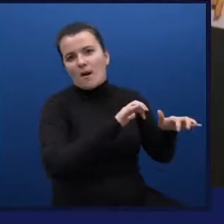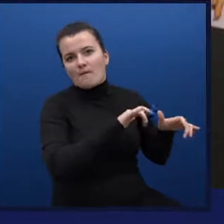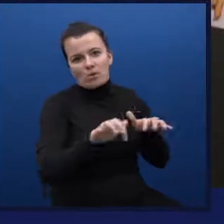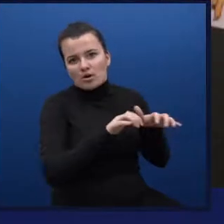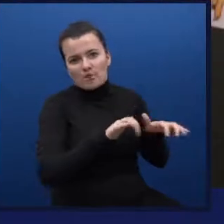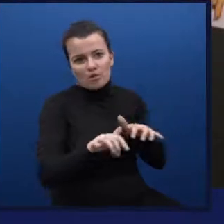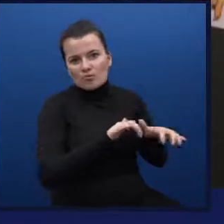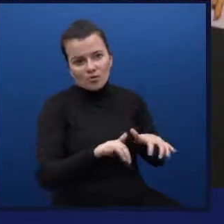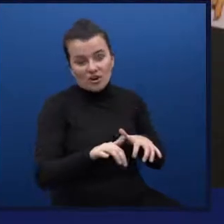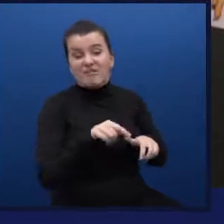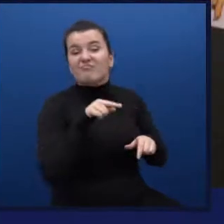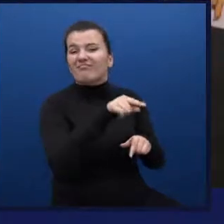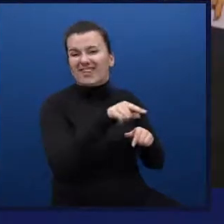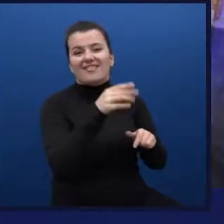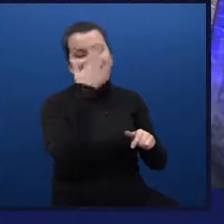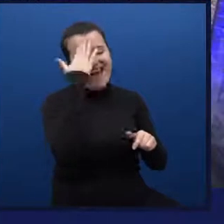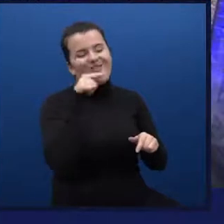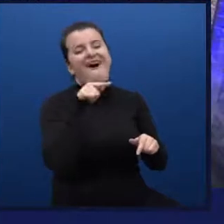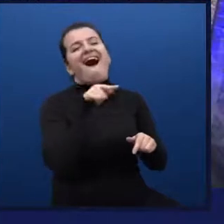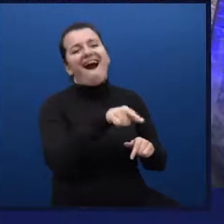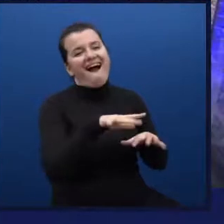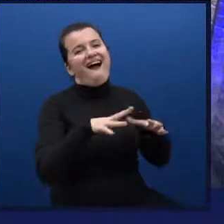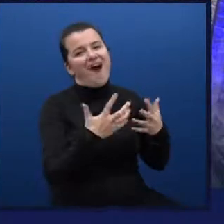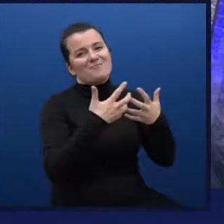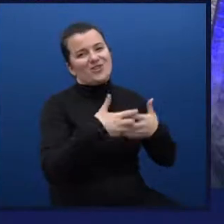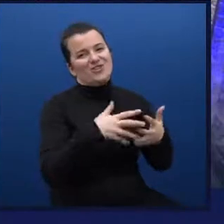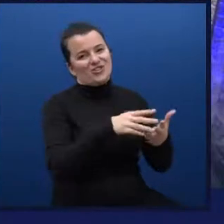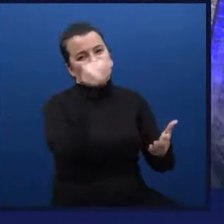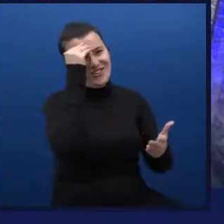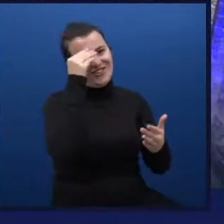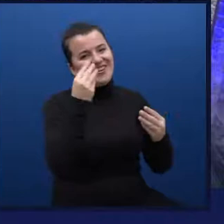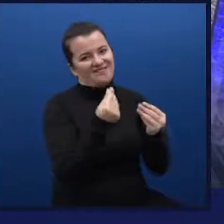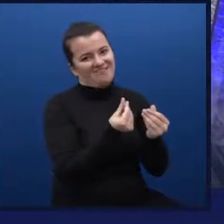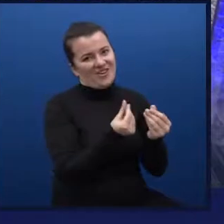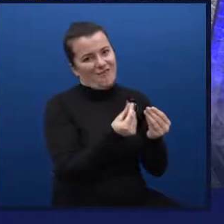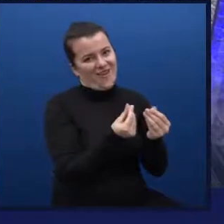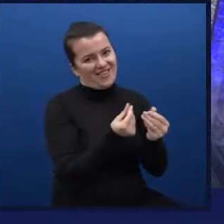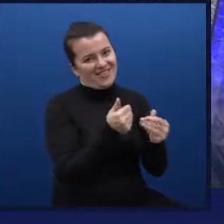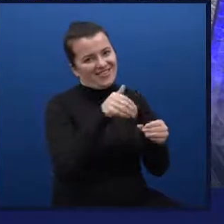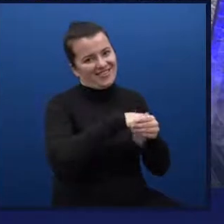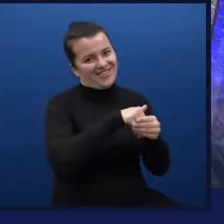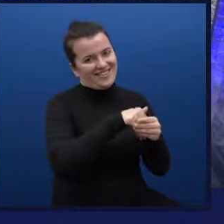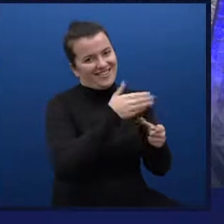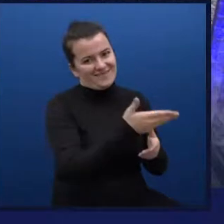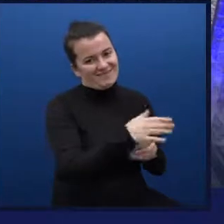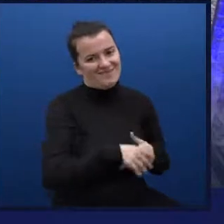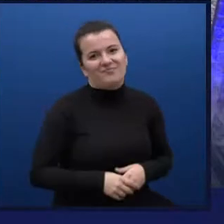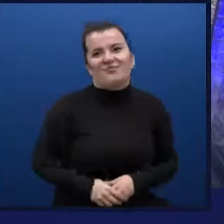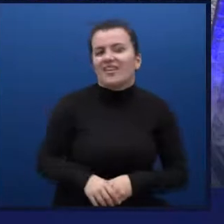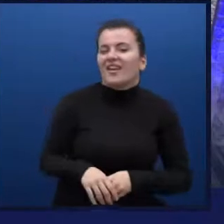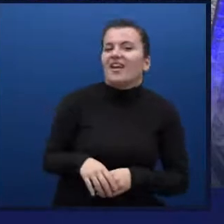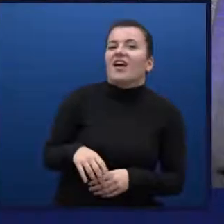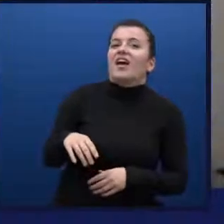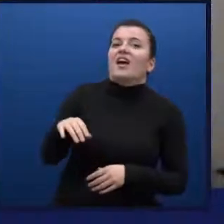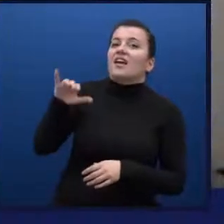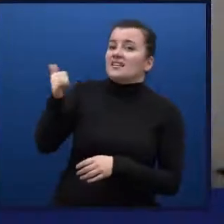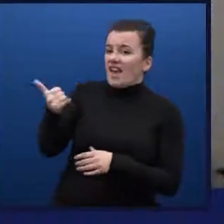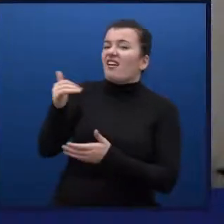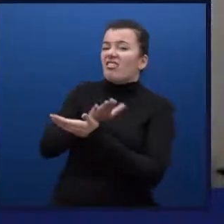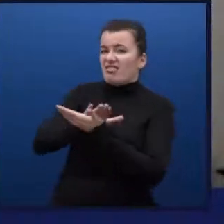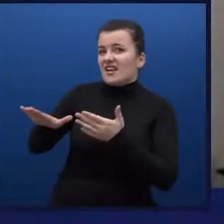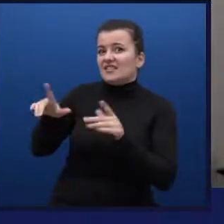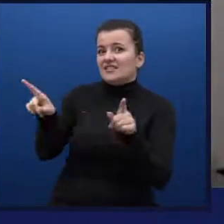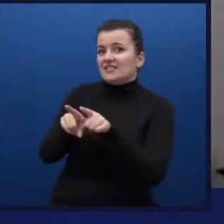do this kind of thing. Huh, that's pretty cool. I mean, yeah, and it's kind of nice because it allows us to open